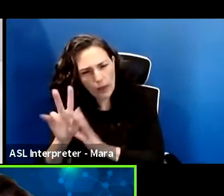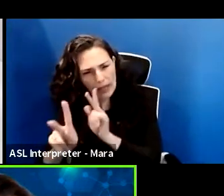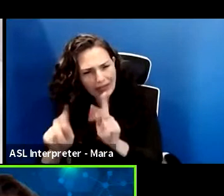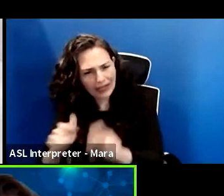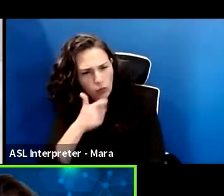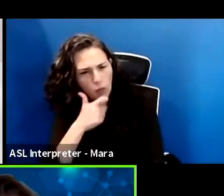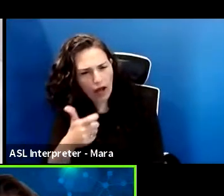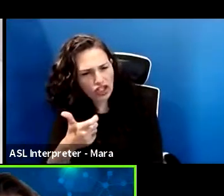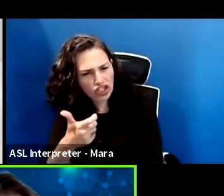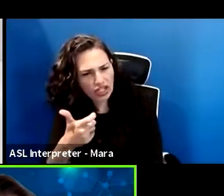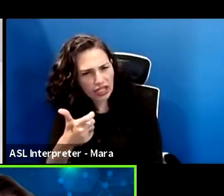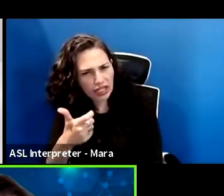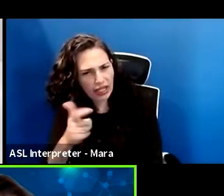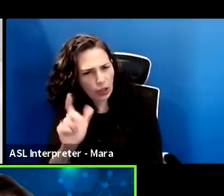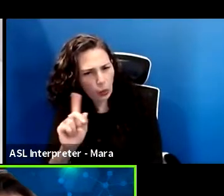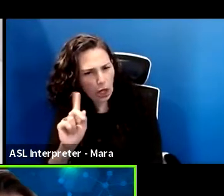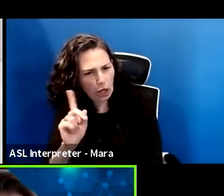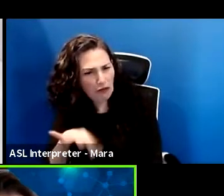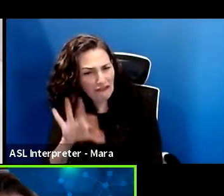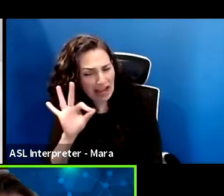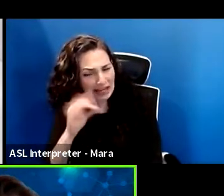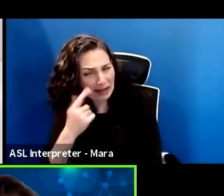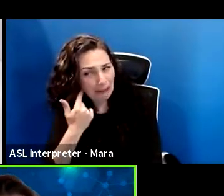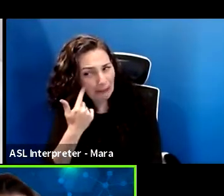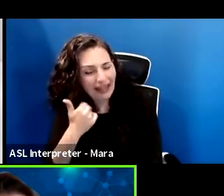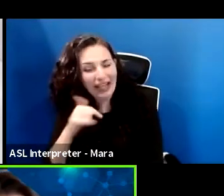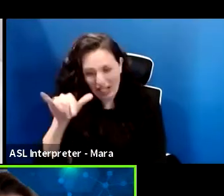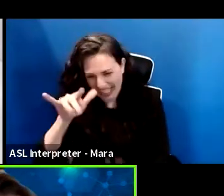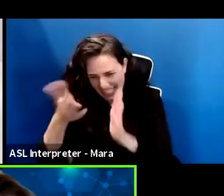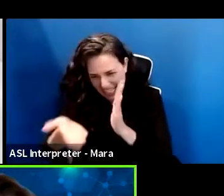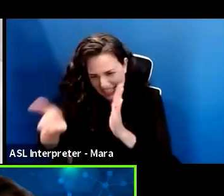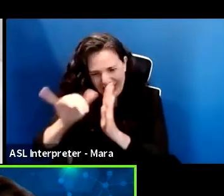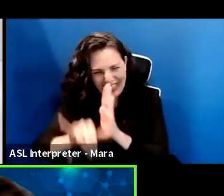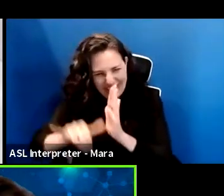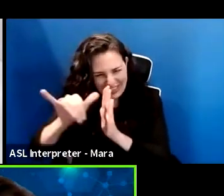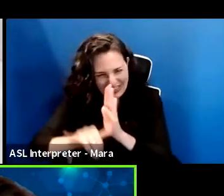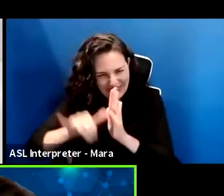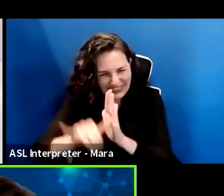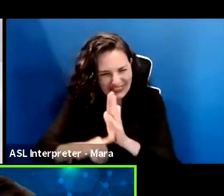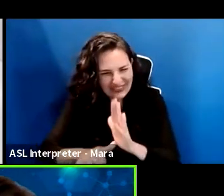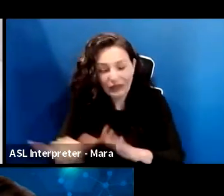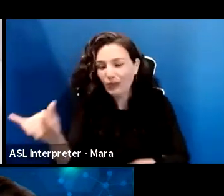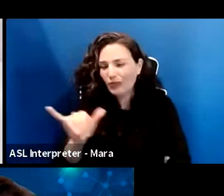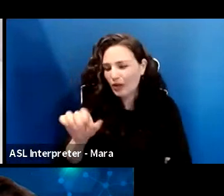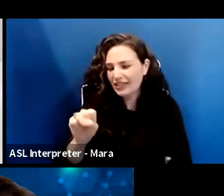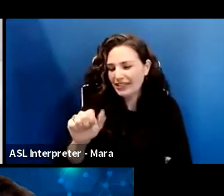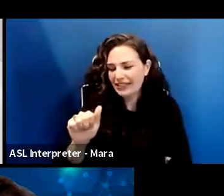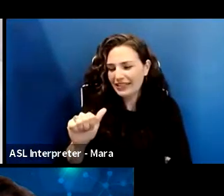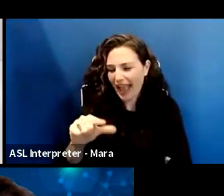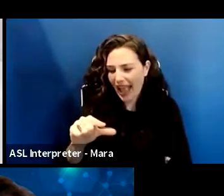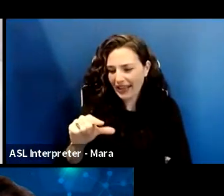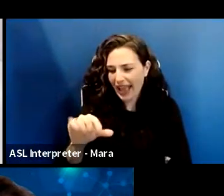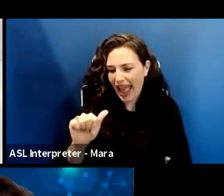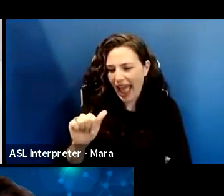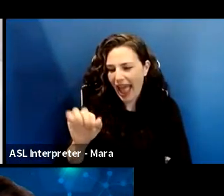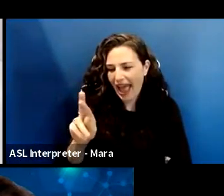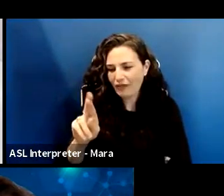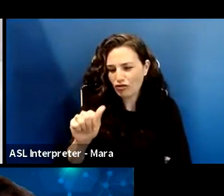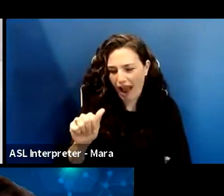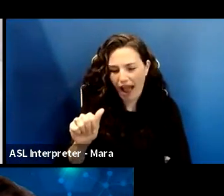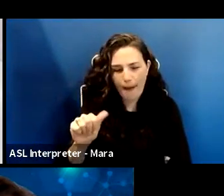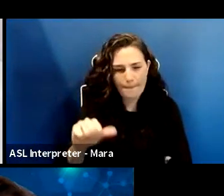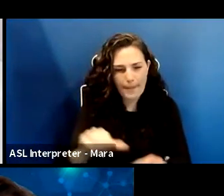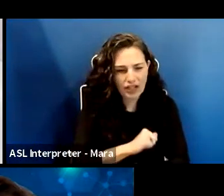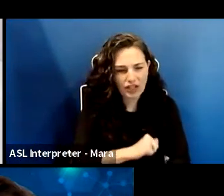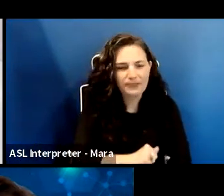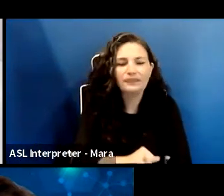they find it? YouTube, right here, or on the SAG-AFTRA page? Go ahead. Yeah, just like you said, Rebecca, you all